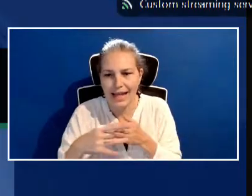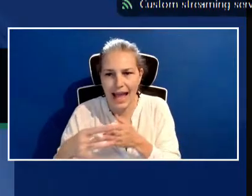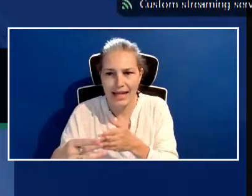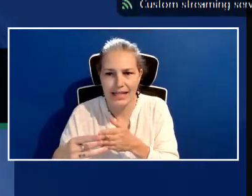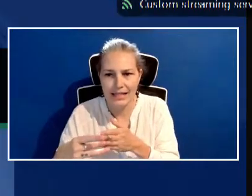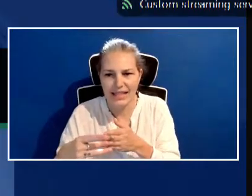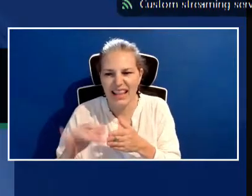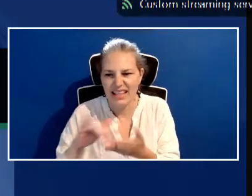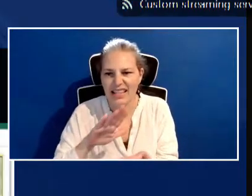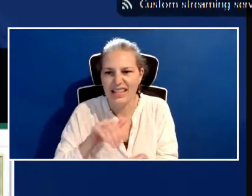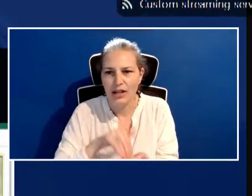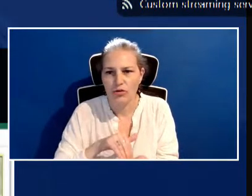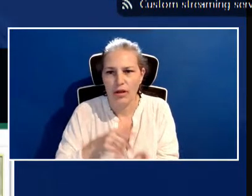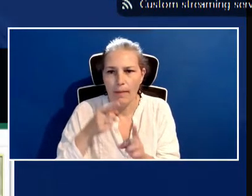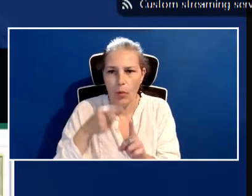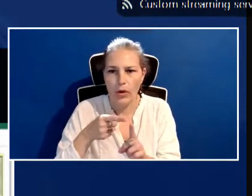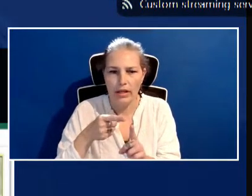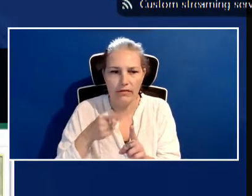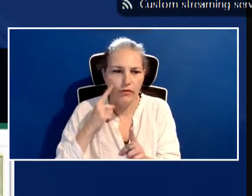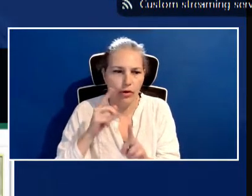Next slide.